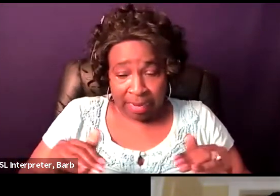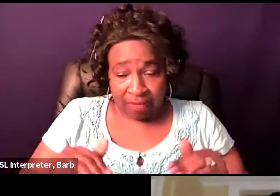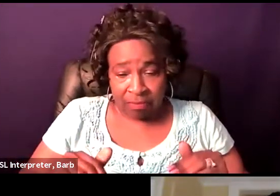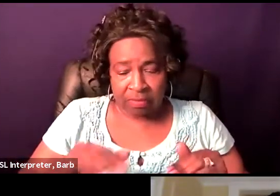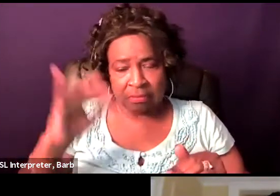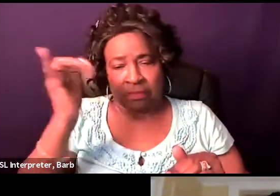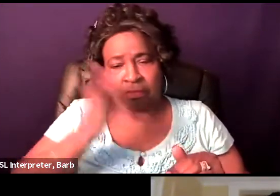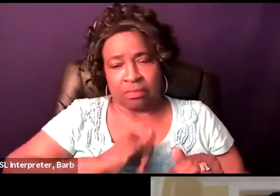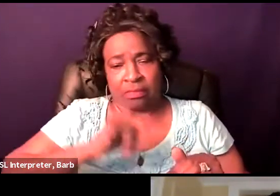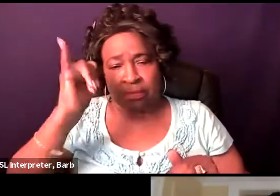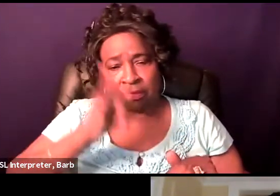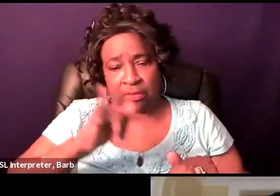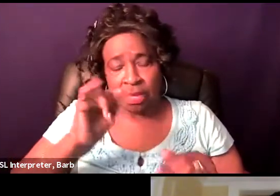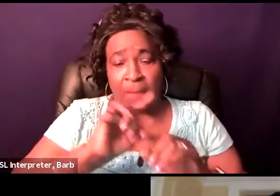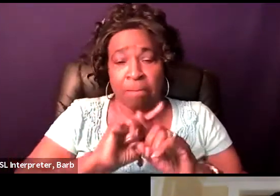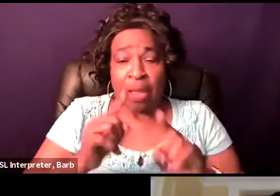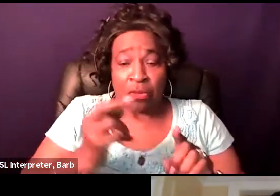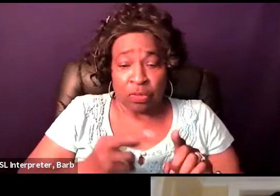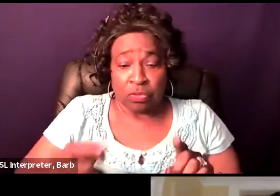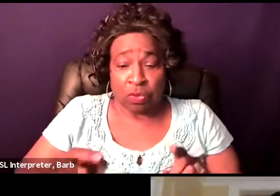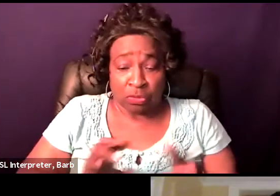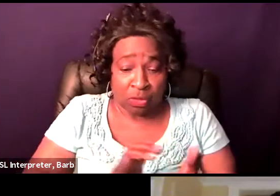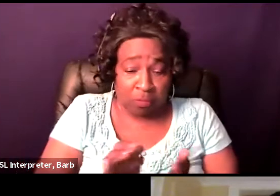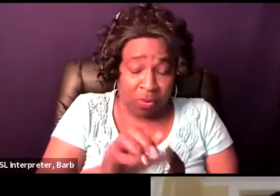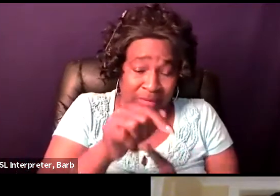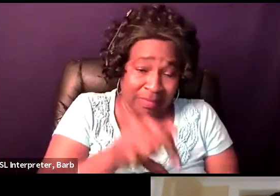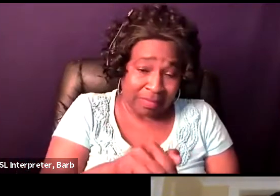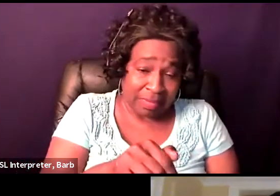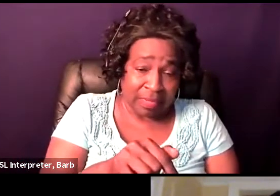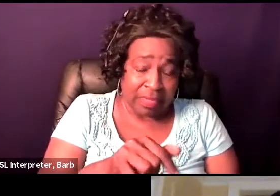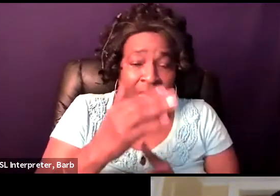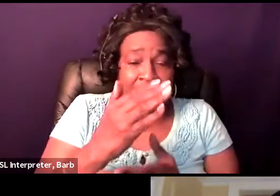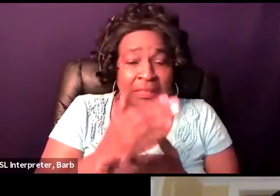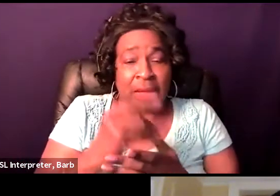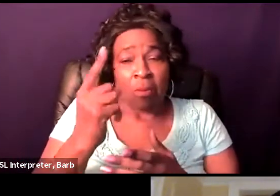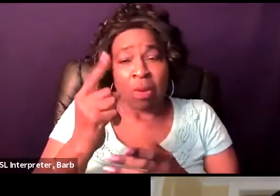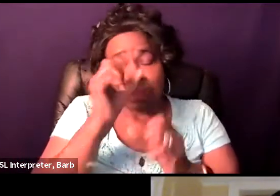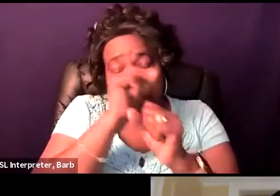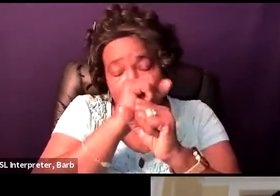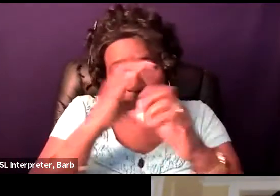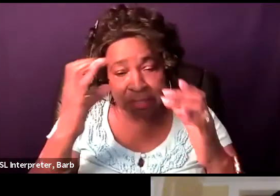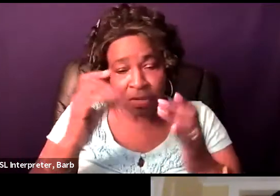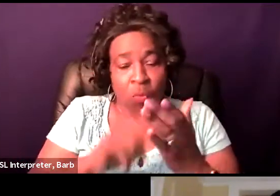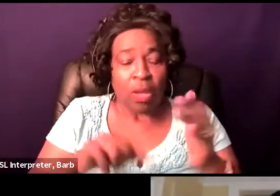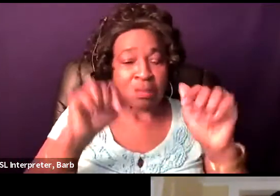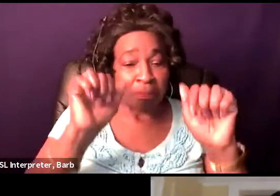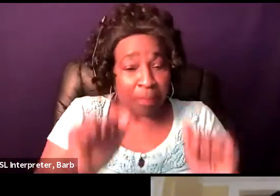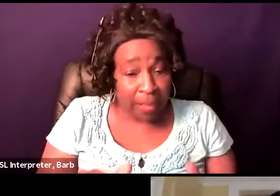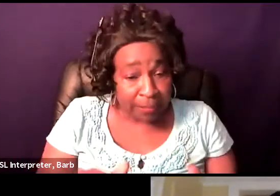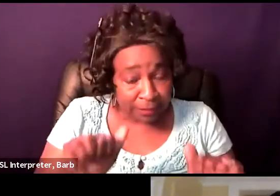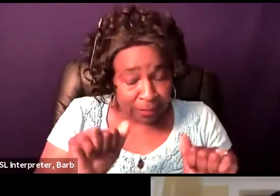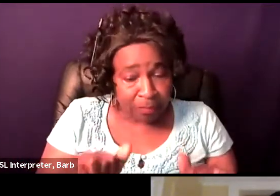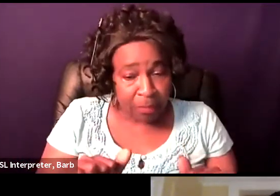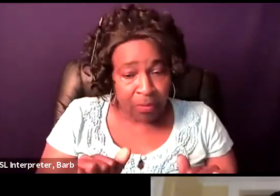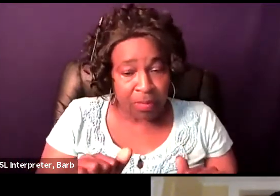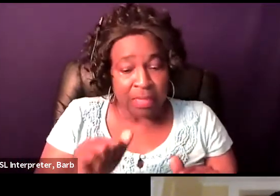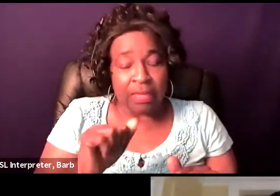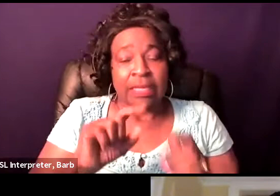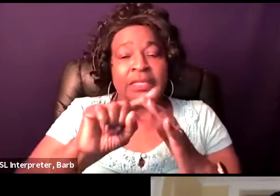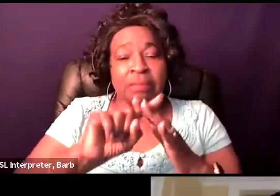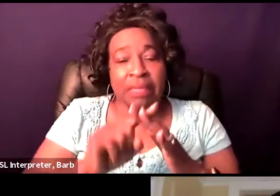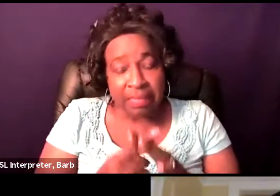but resources are being poured into it. So someone's imagination of what is possible is beginning